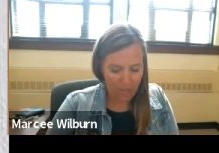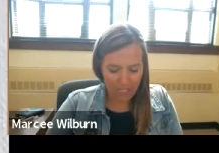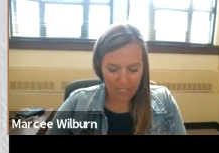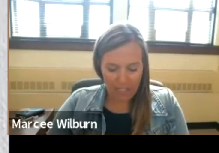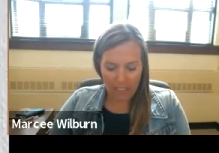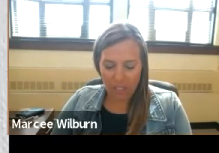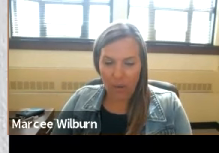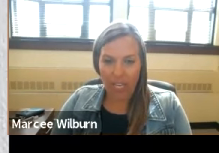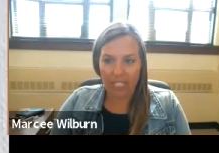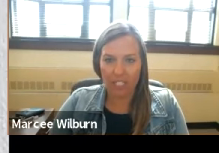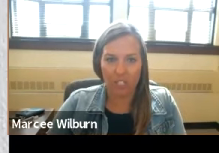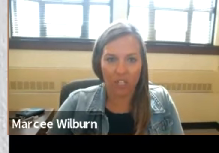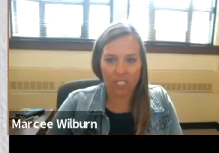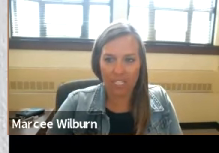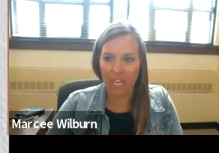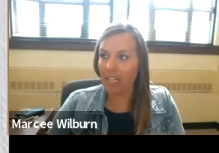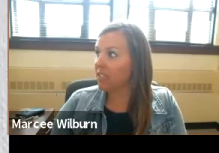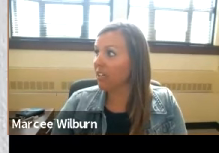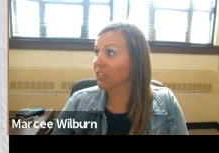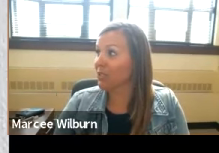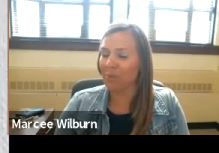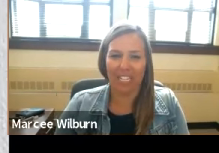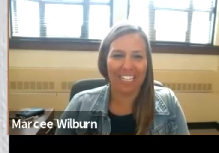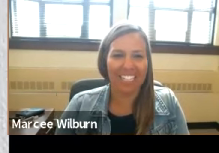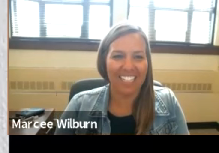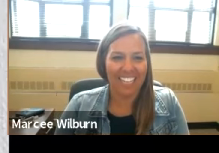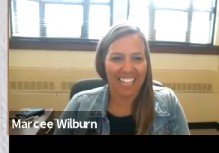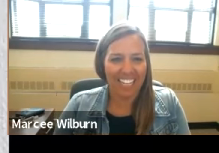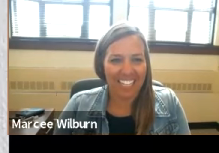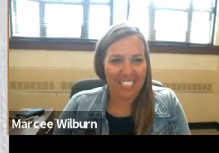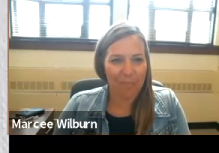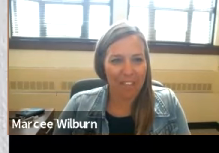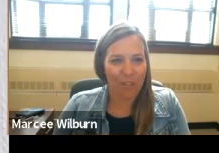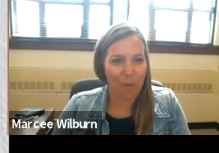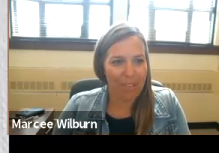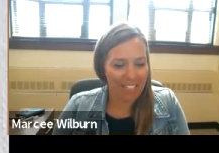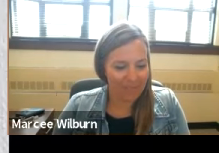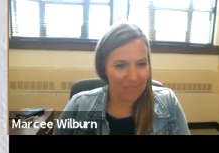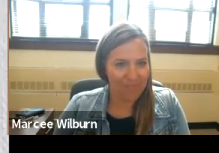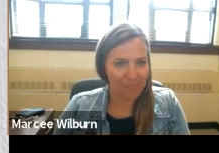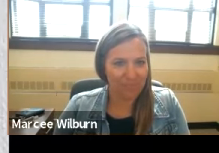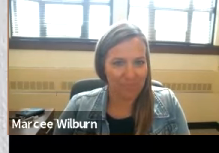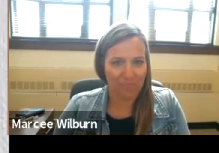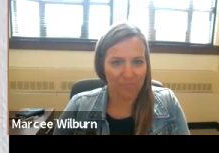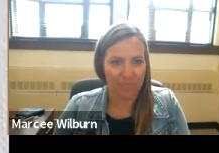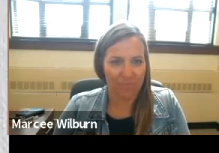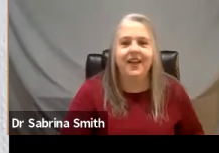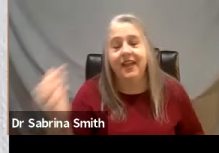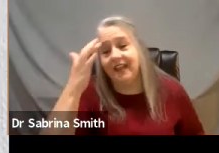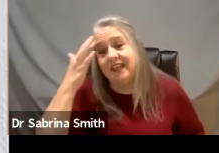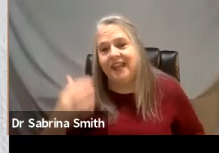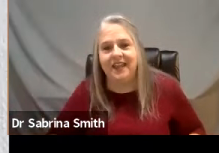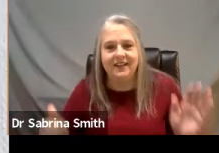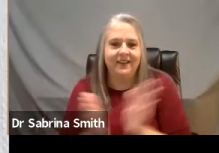All right, let's go ahead and get started today. Dr. Sabrina Smith, you may begin.